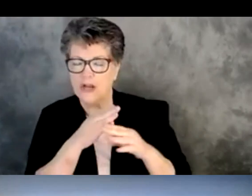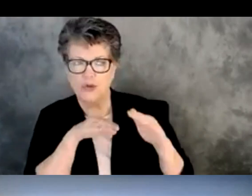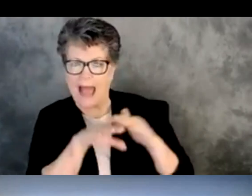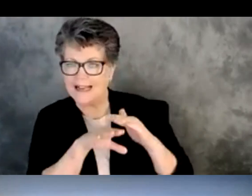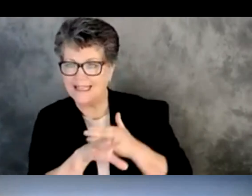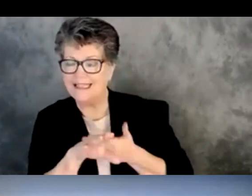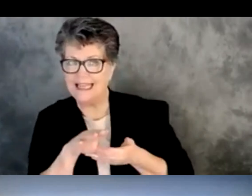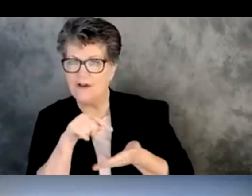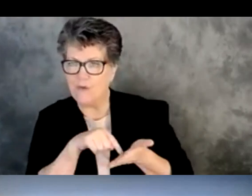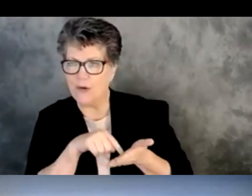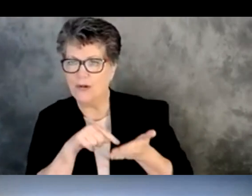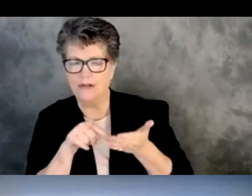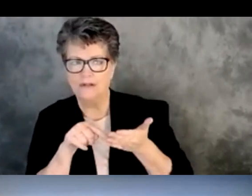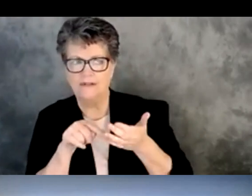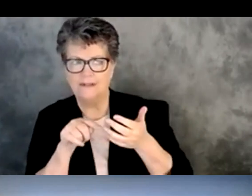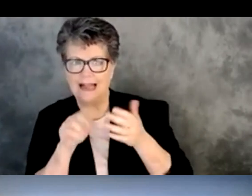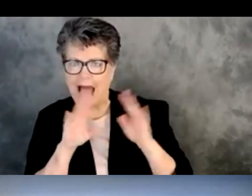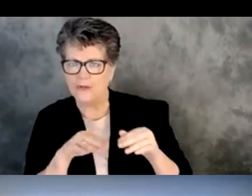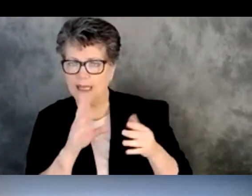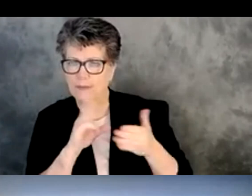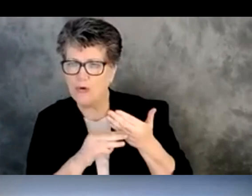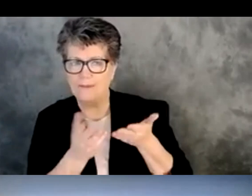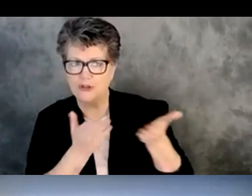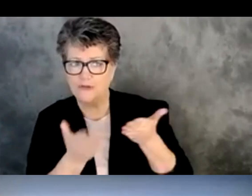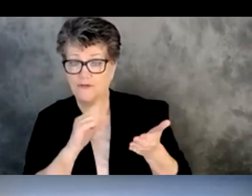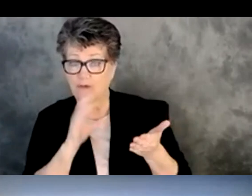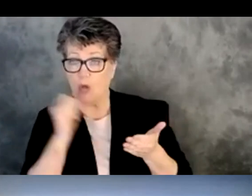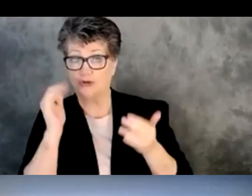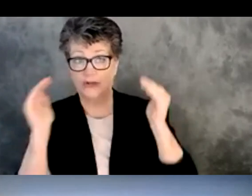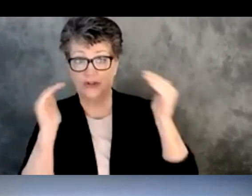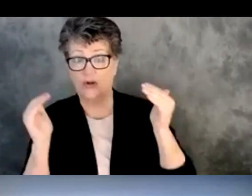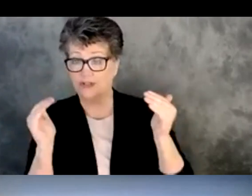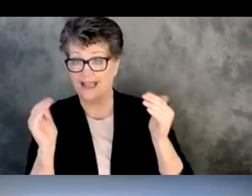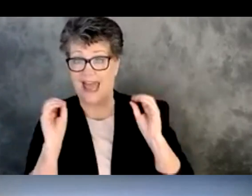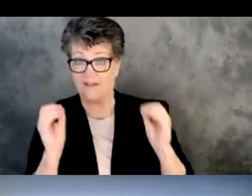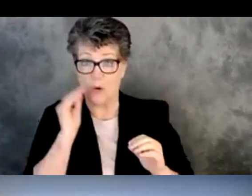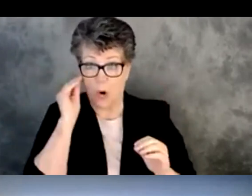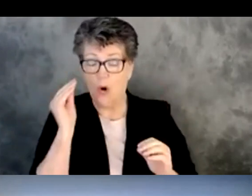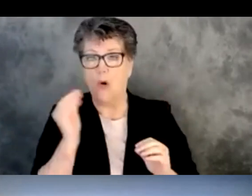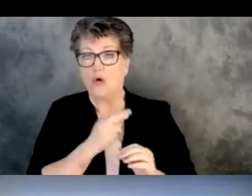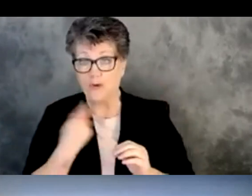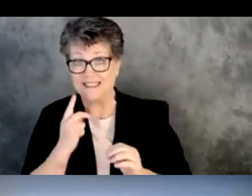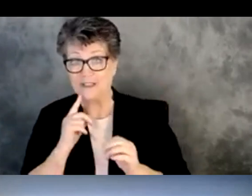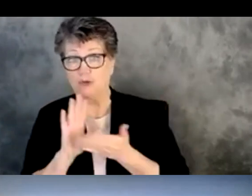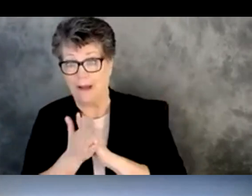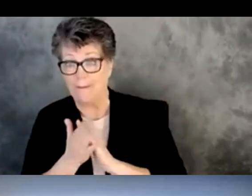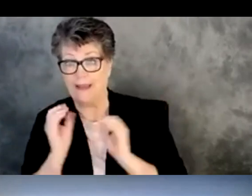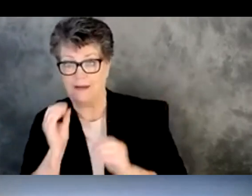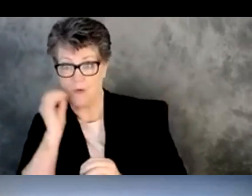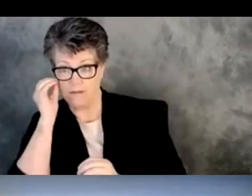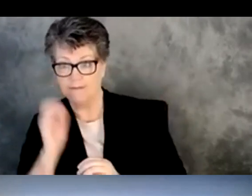housing programs and services for older adults who are unhoused or at imminent risk of being unhoused. And you'll hear